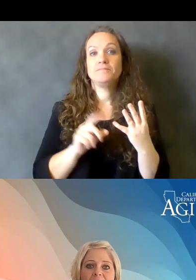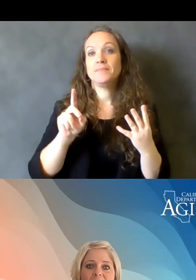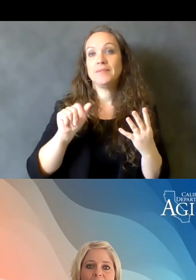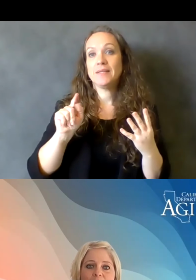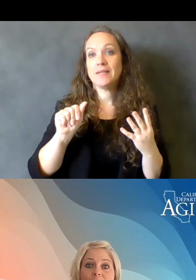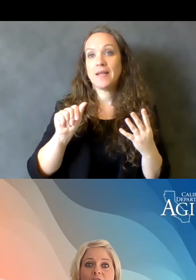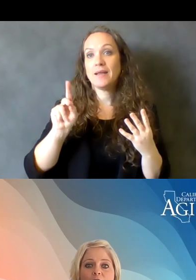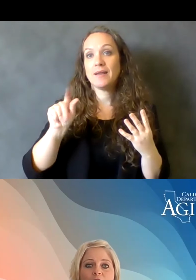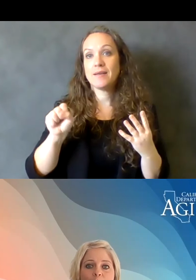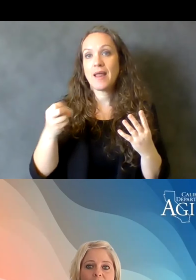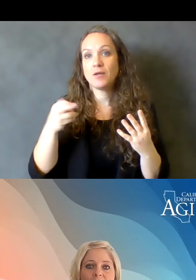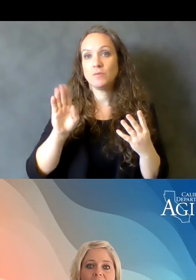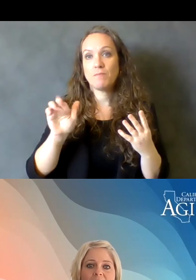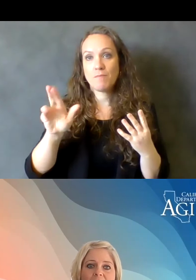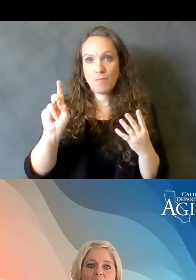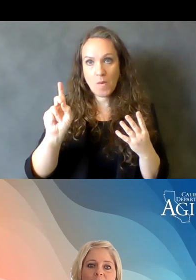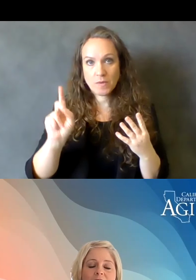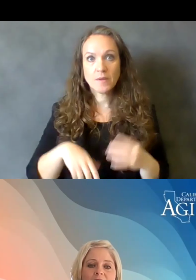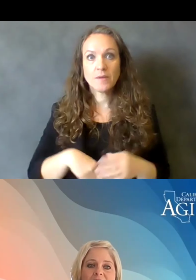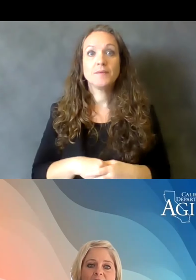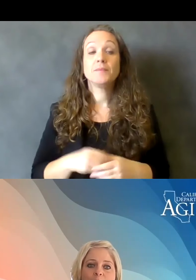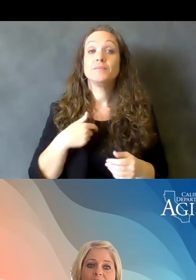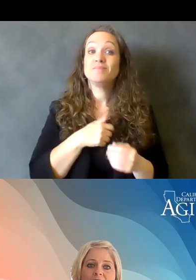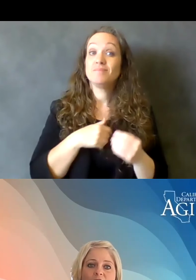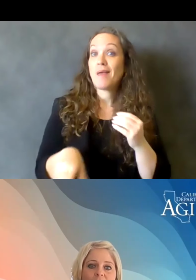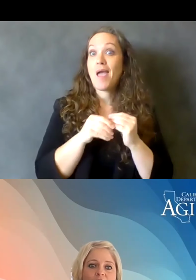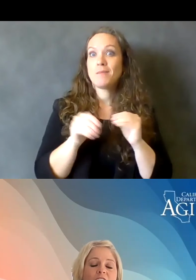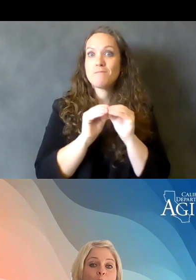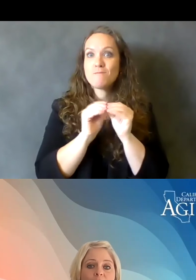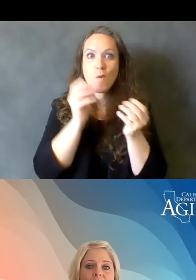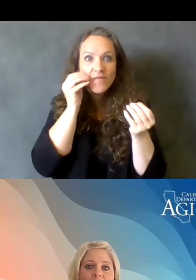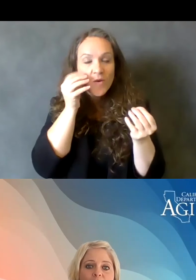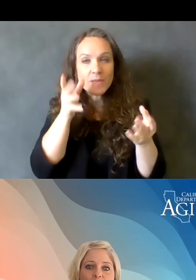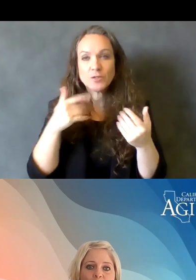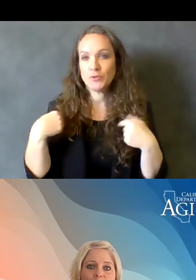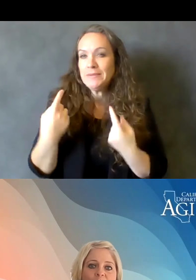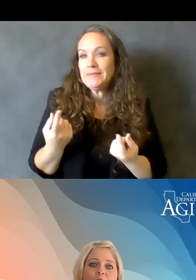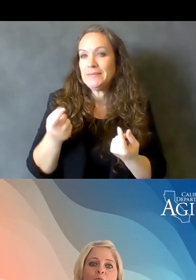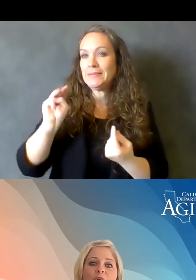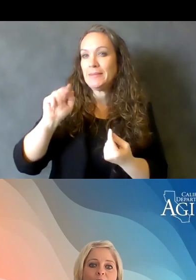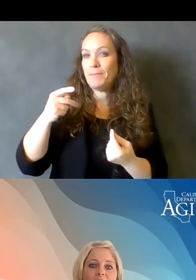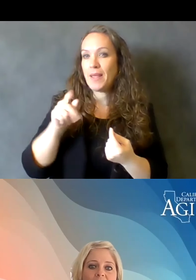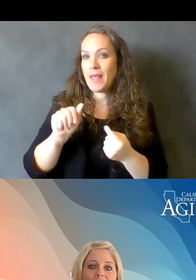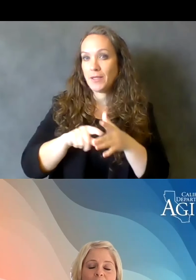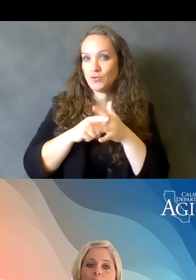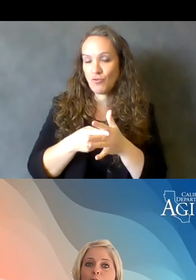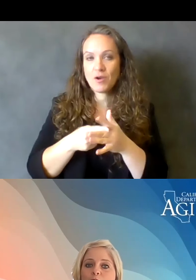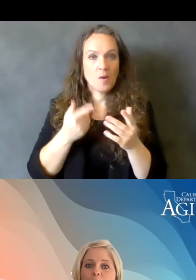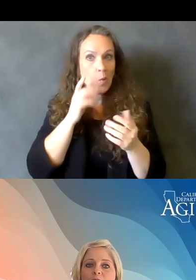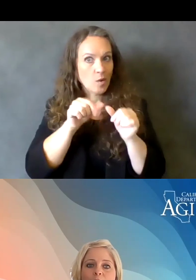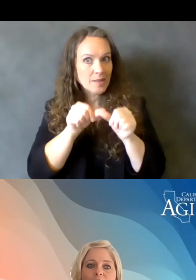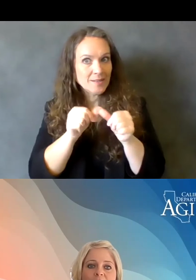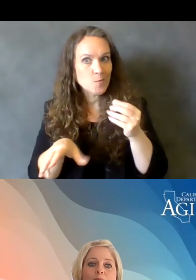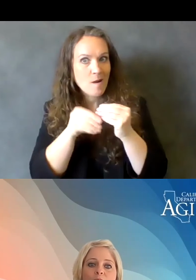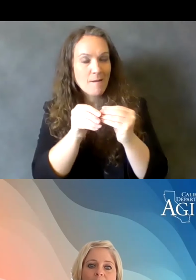added indicators and made other updates and enhancements since the MPA launch, and will continue to do so. We already have, or will soon